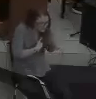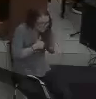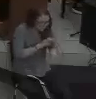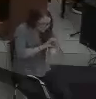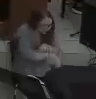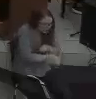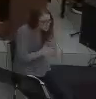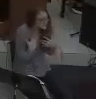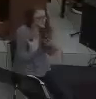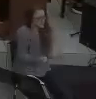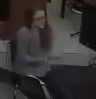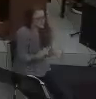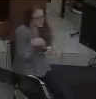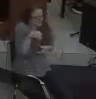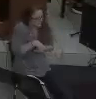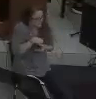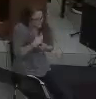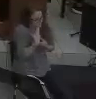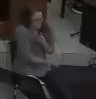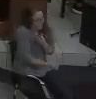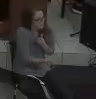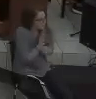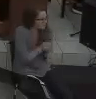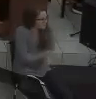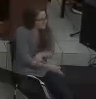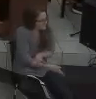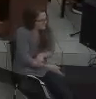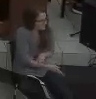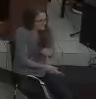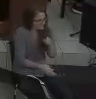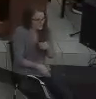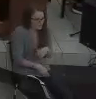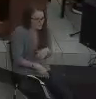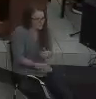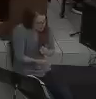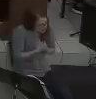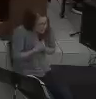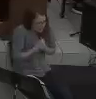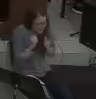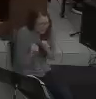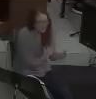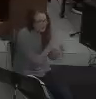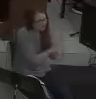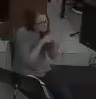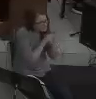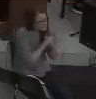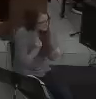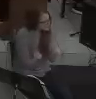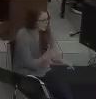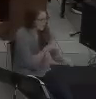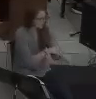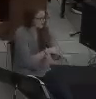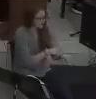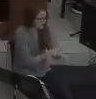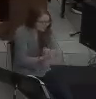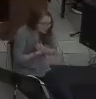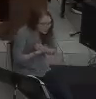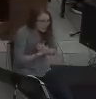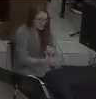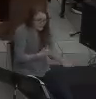the inside out. Love through all seasons and all times. Love even when it seems you